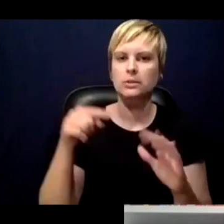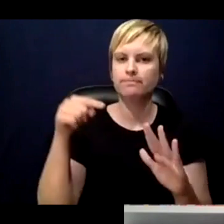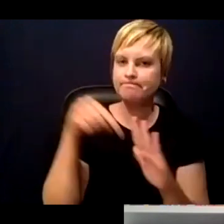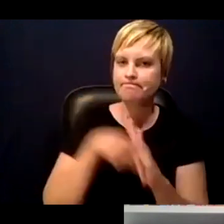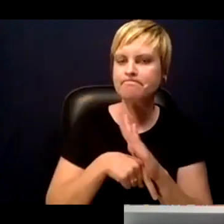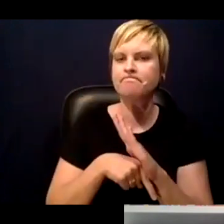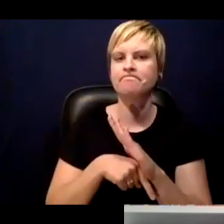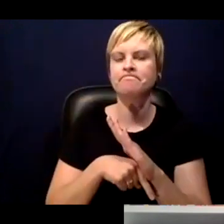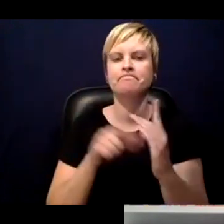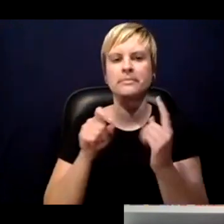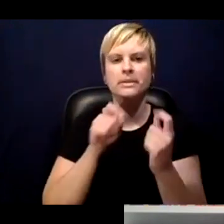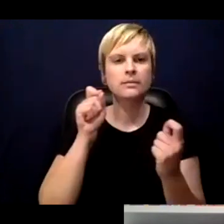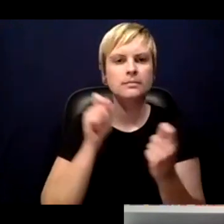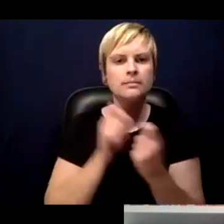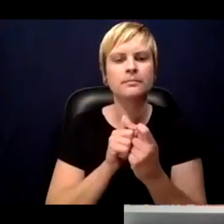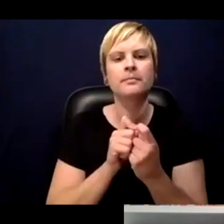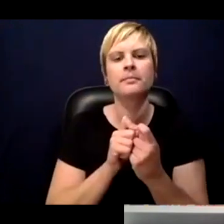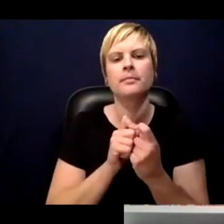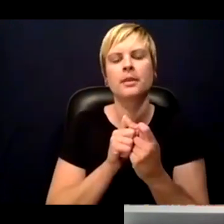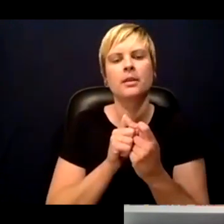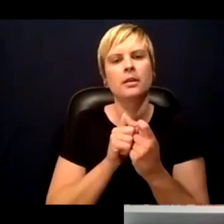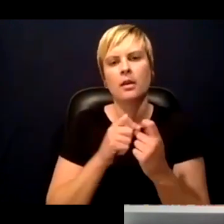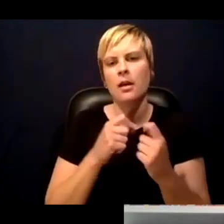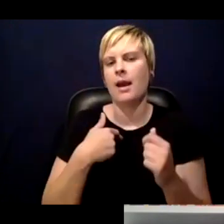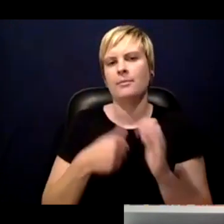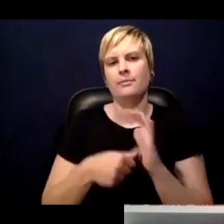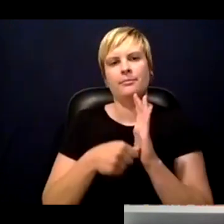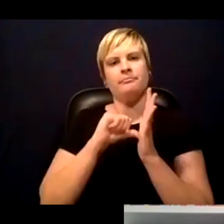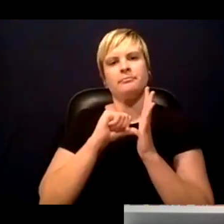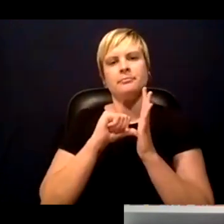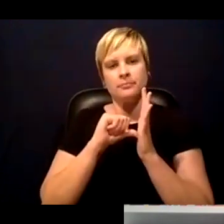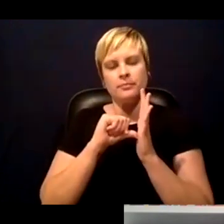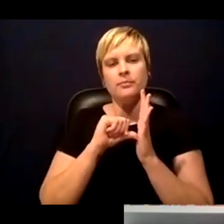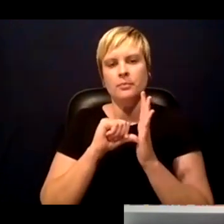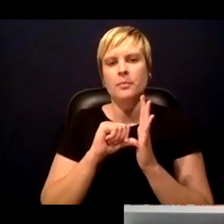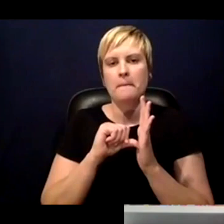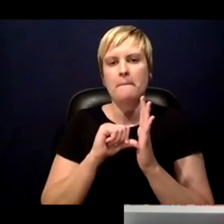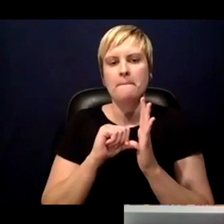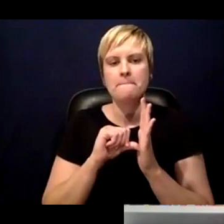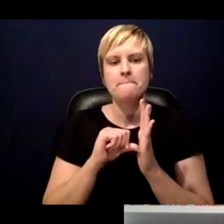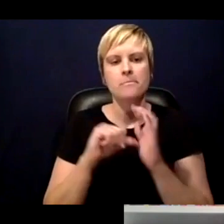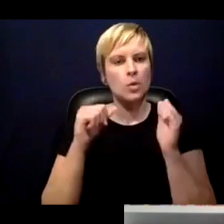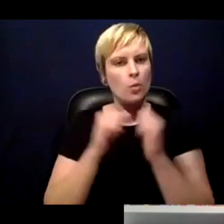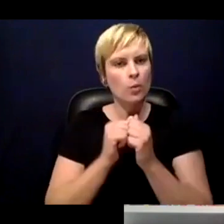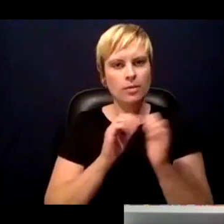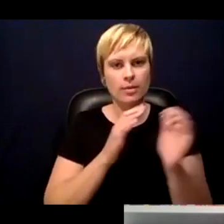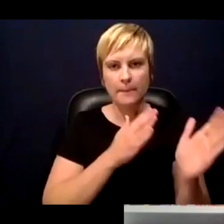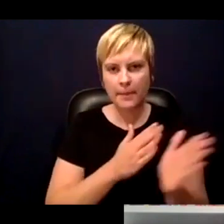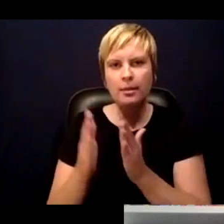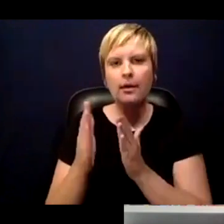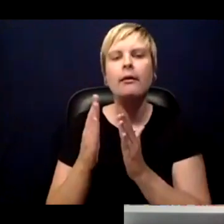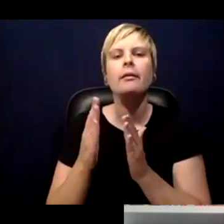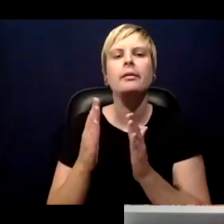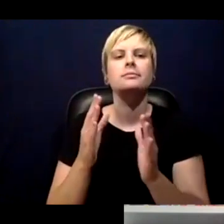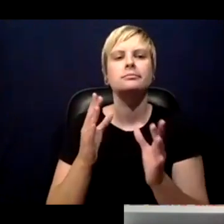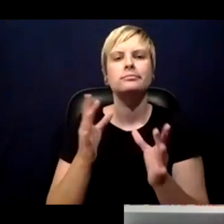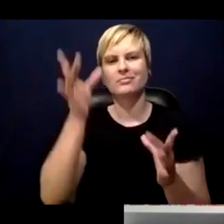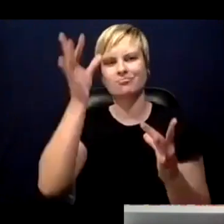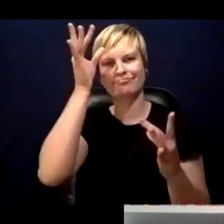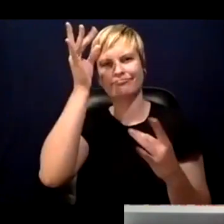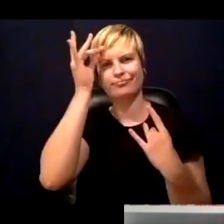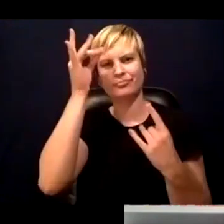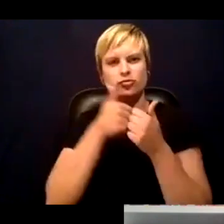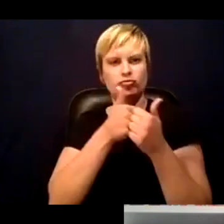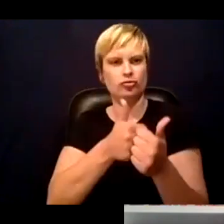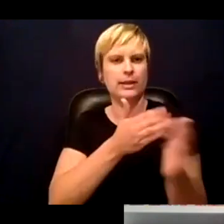detailed. I am so impressed with the plan, the contact tracing plan for the state of Delaware.